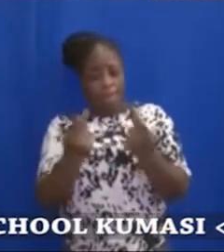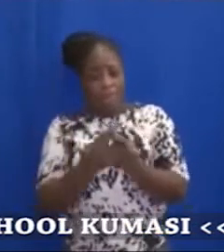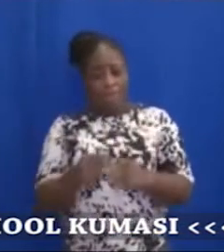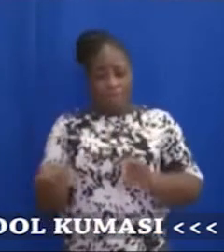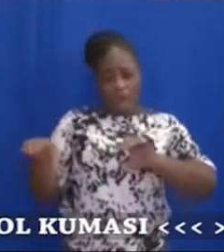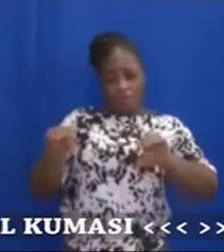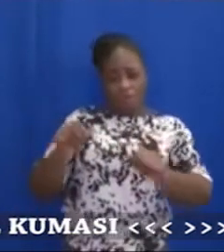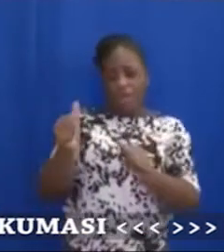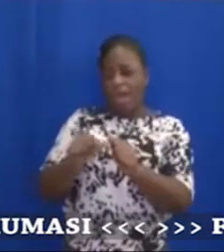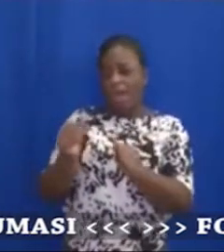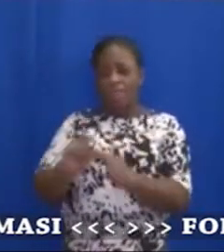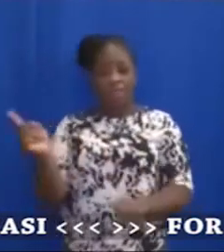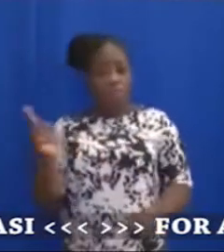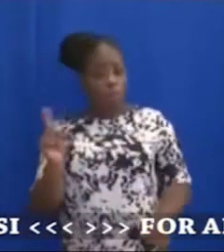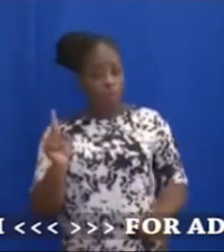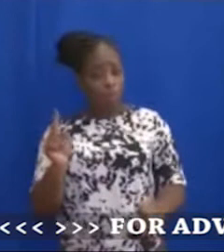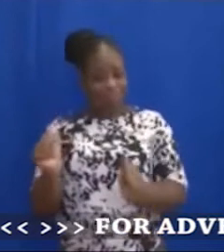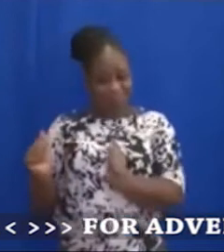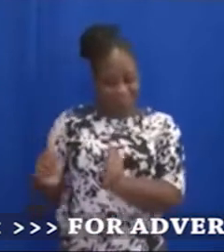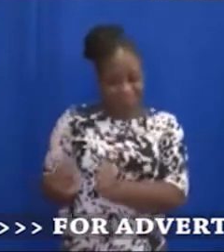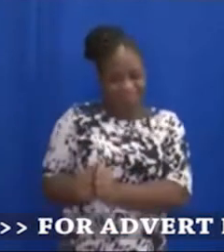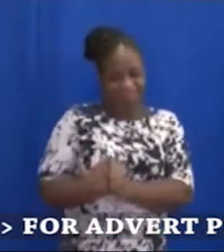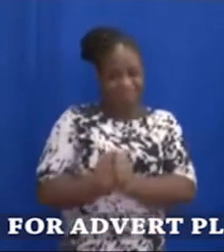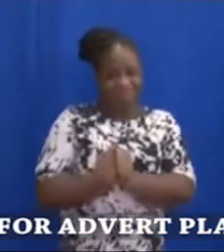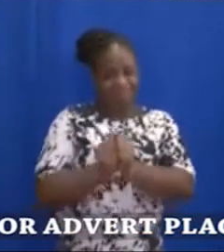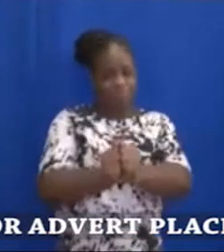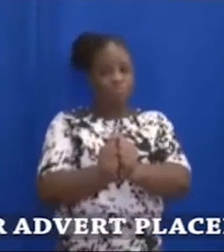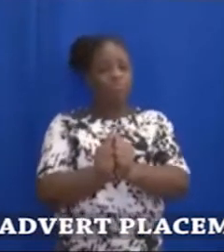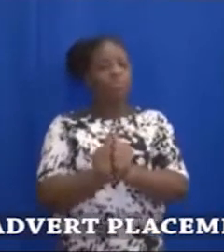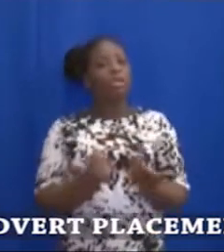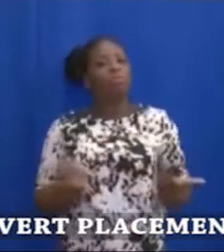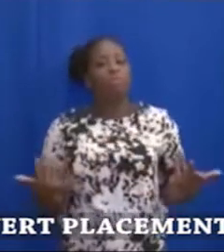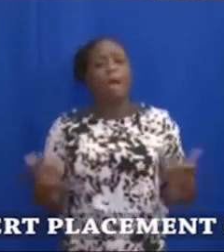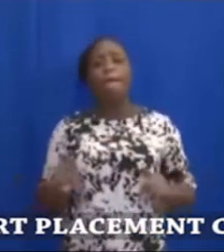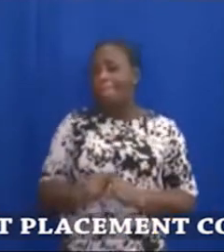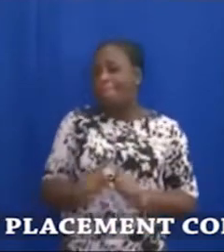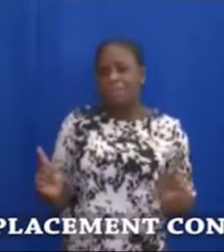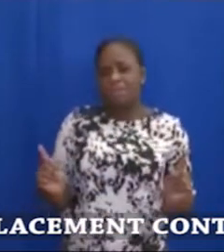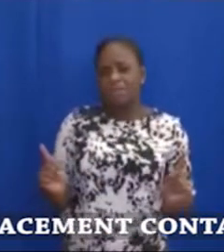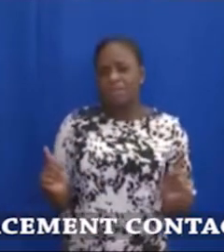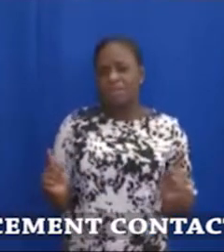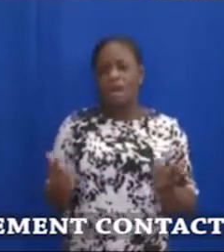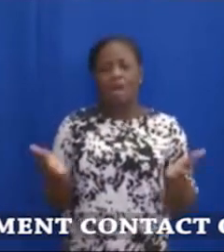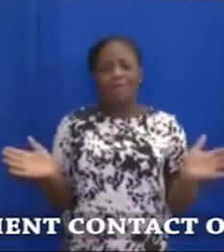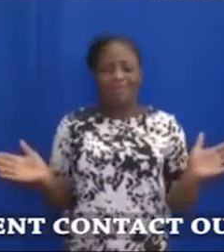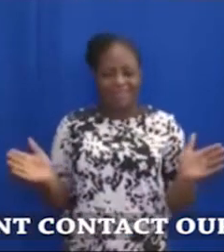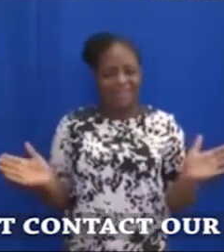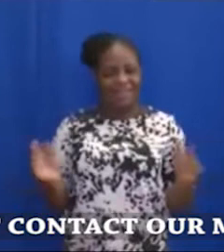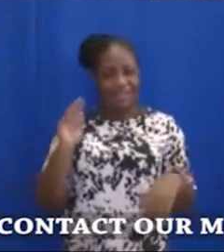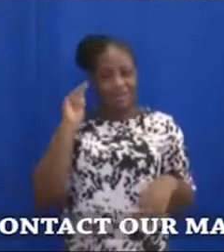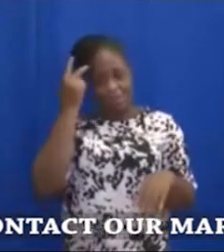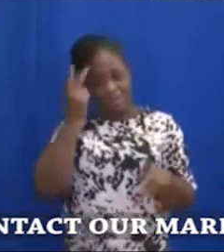accompanying human contact. Nevertheless, I encourage political party leaders and